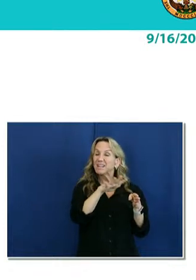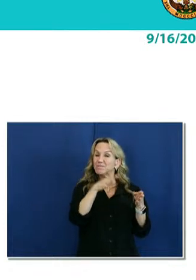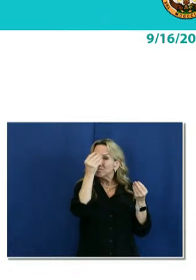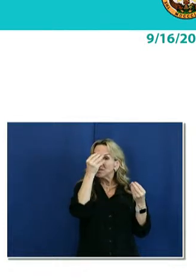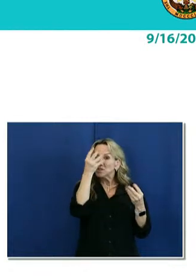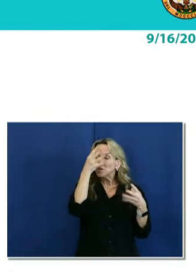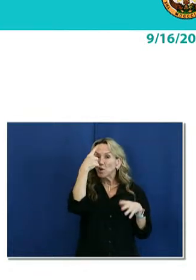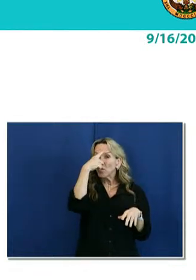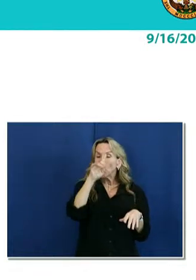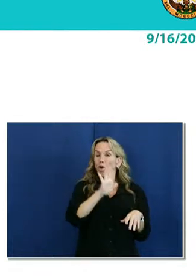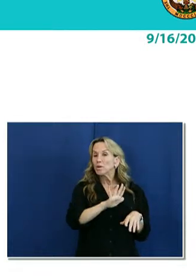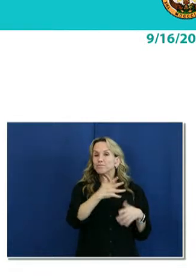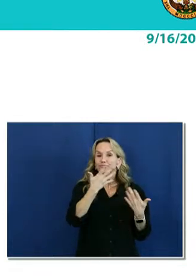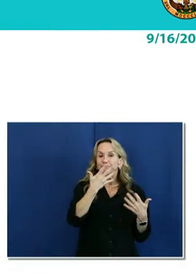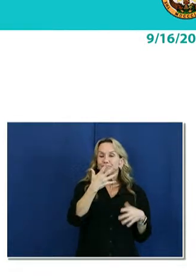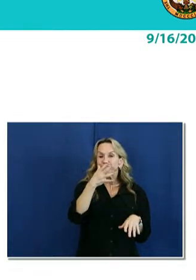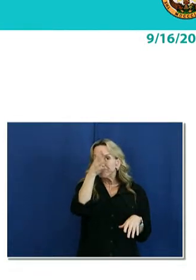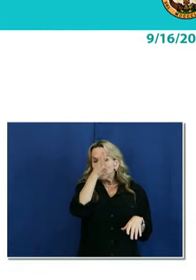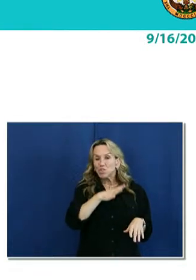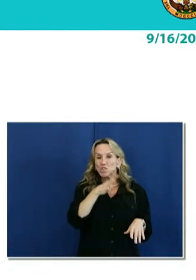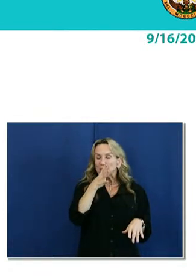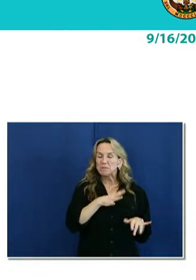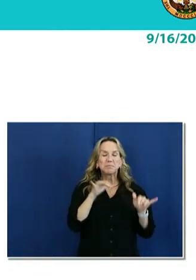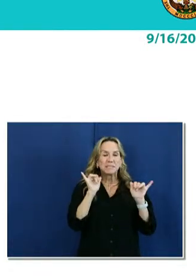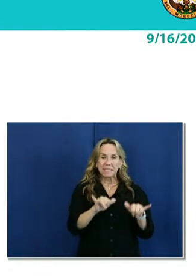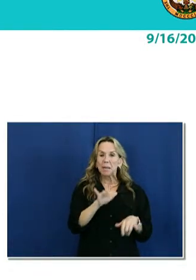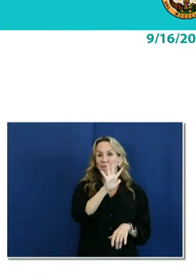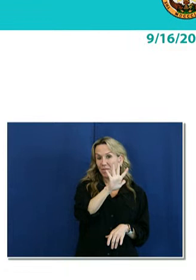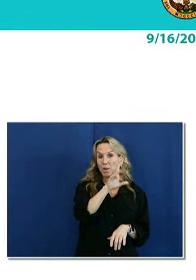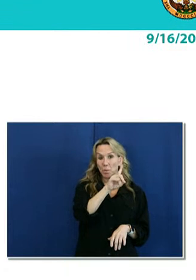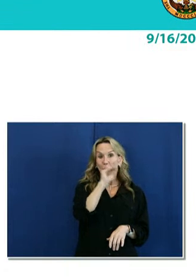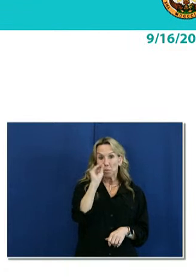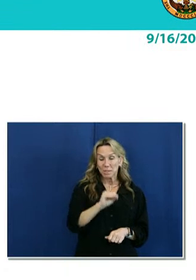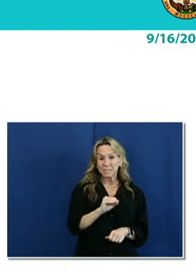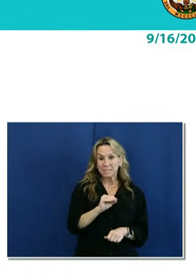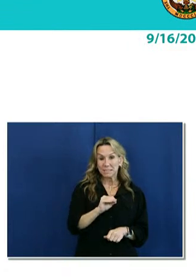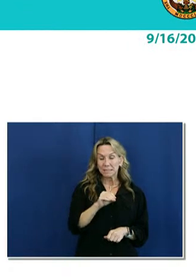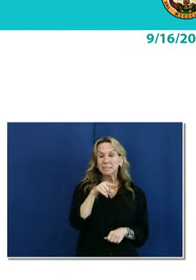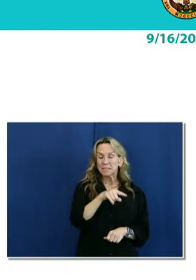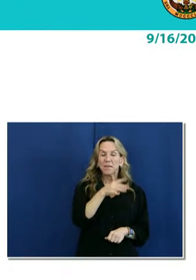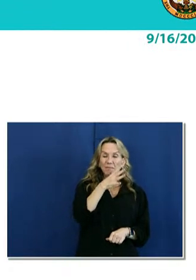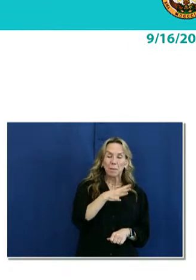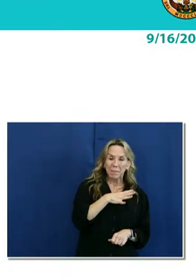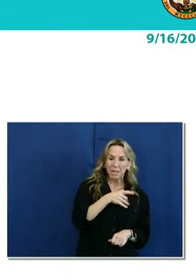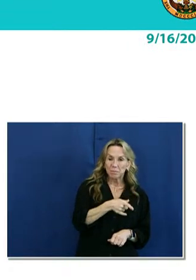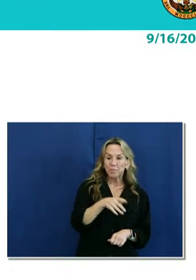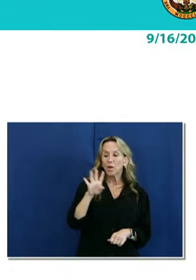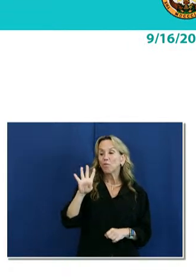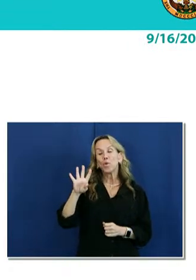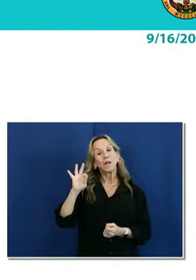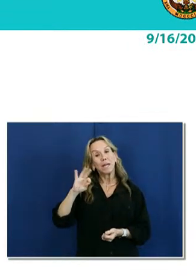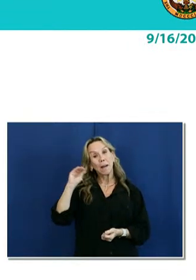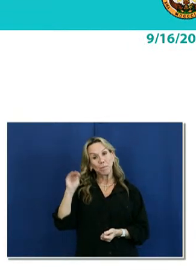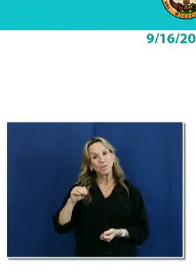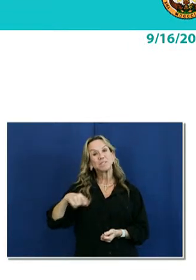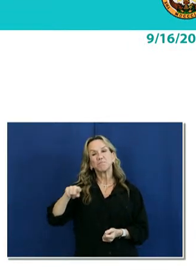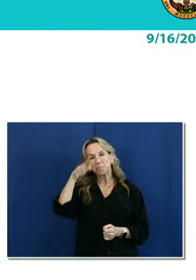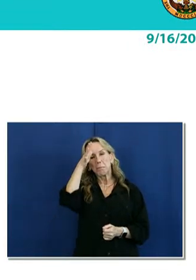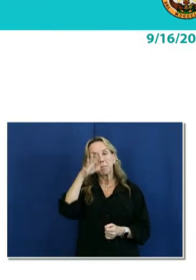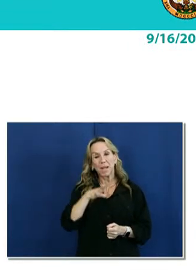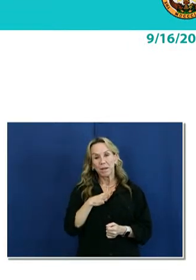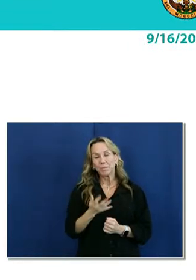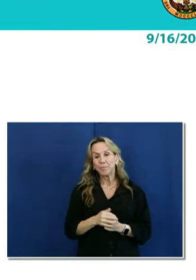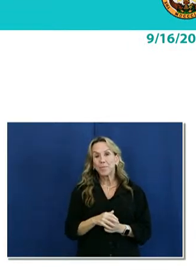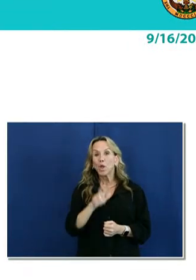for gender remains the same. 51% of the cases are female and 49% are male.